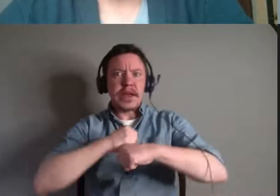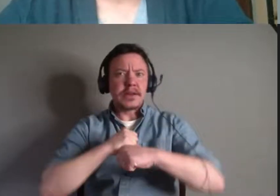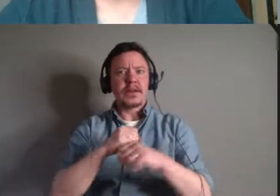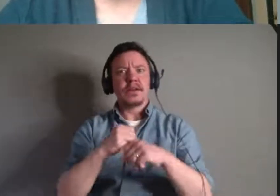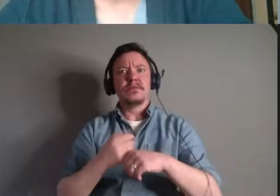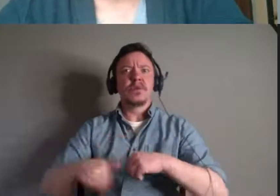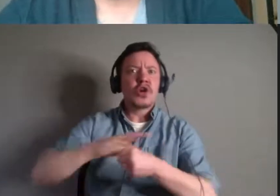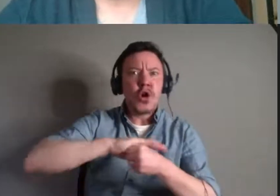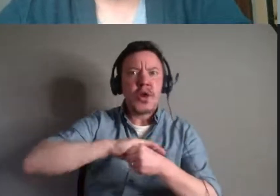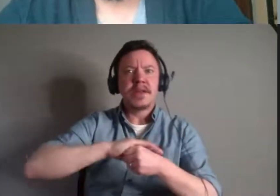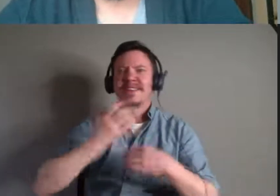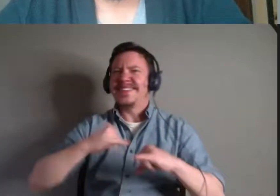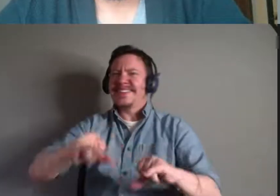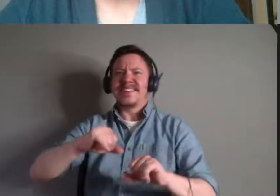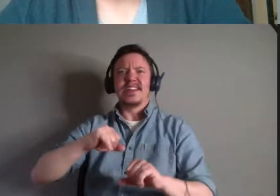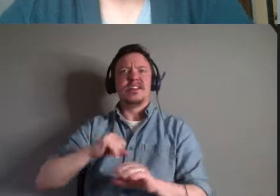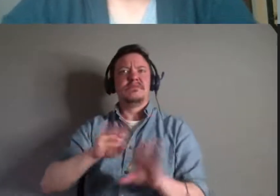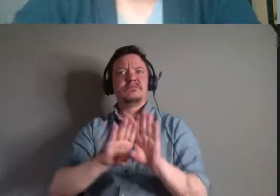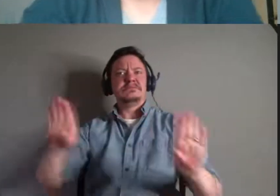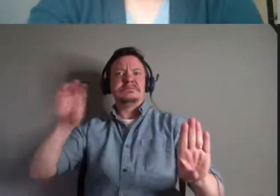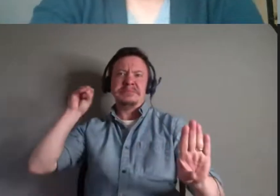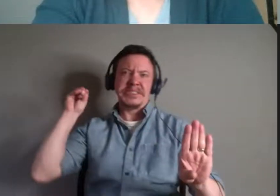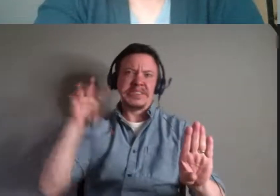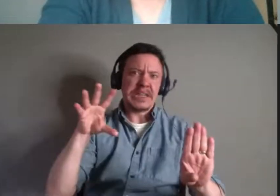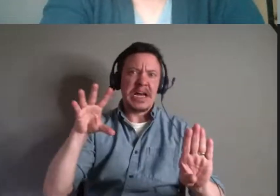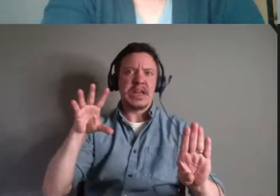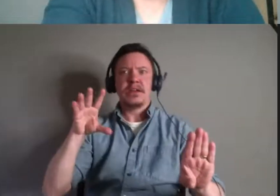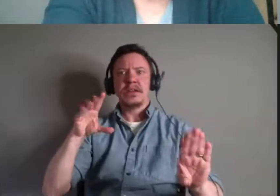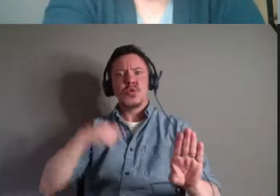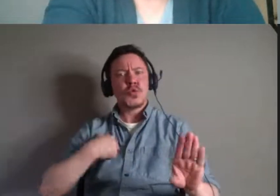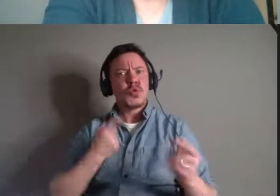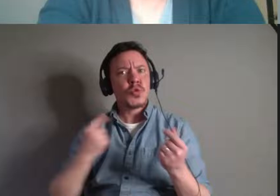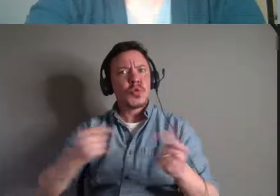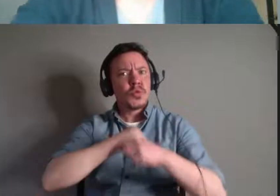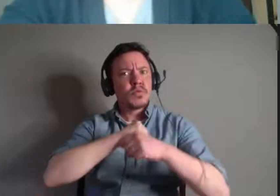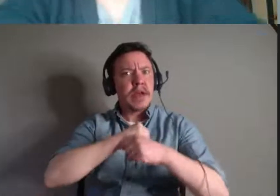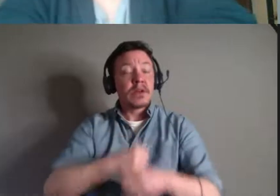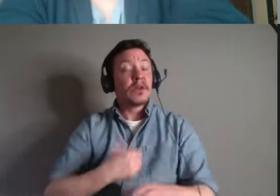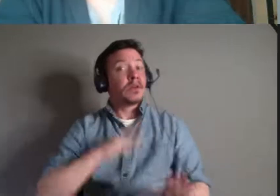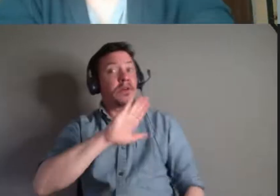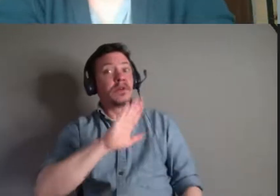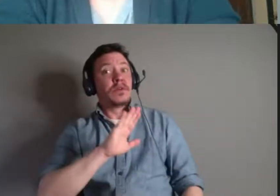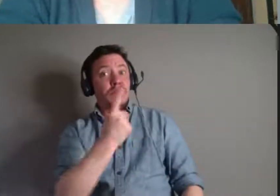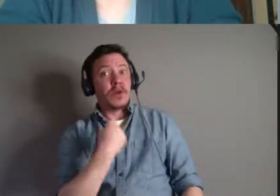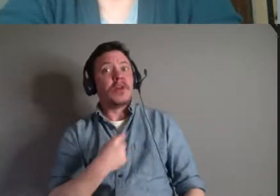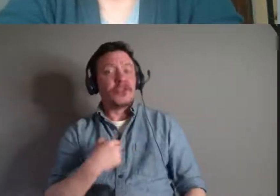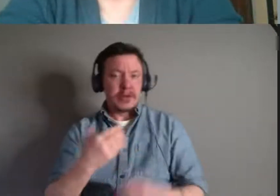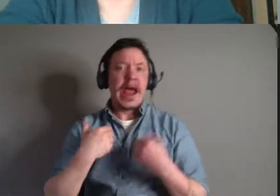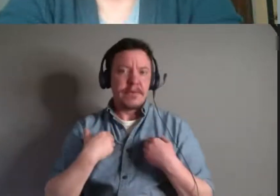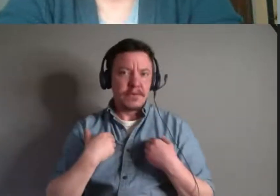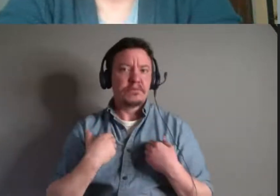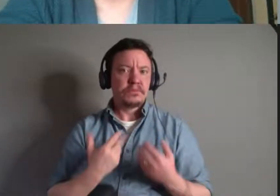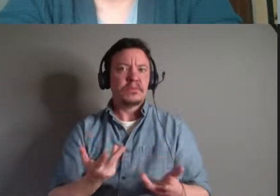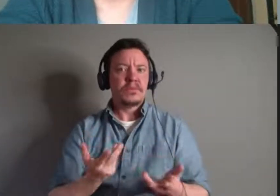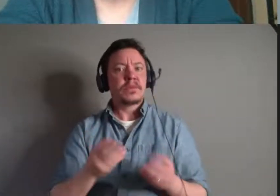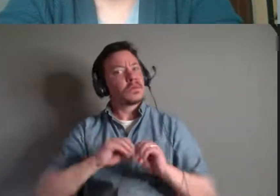Are there expectations? That's a great question. Well, I should say there is, and we obviously